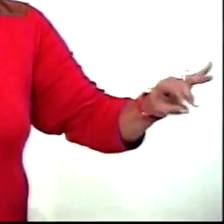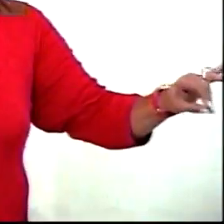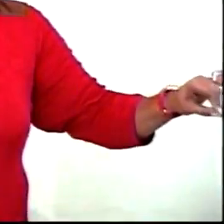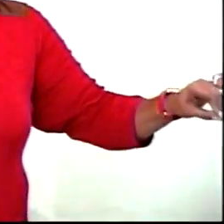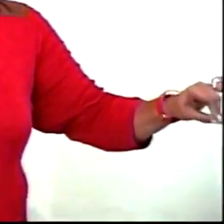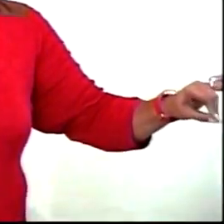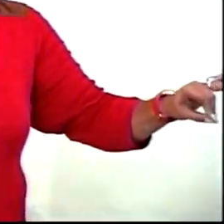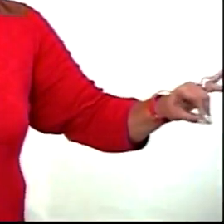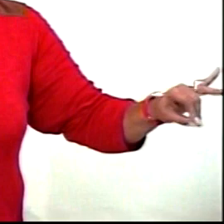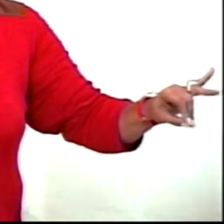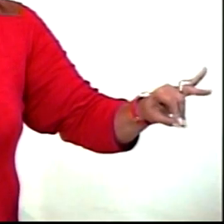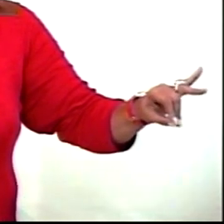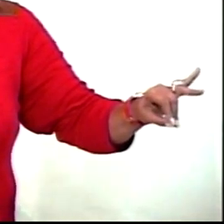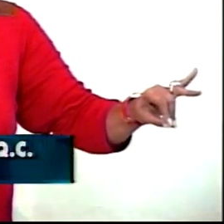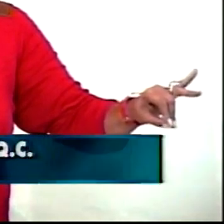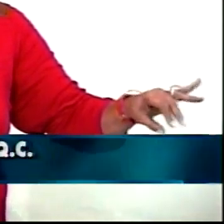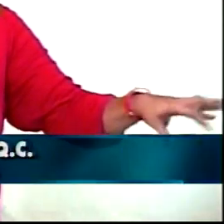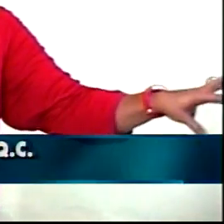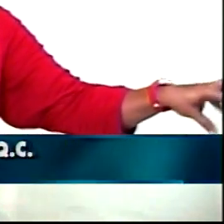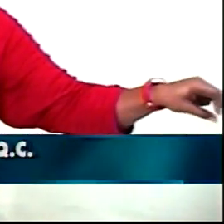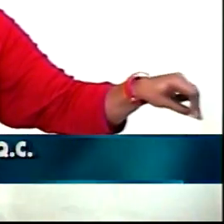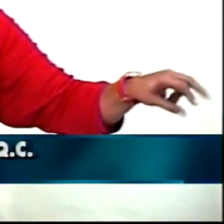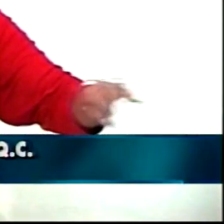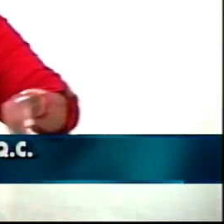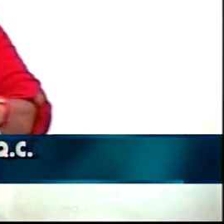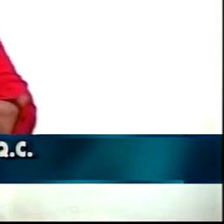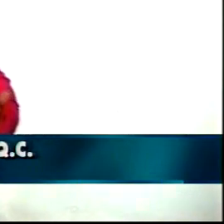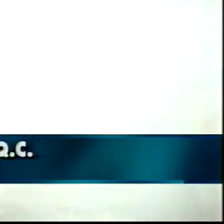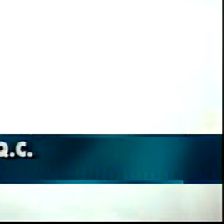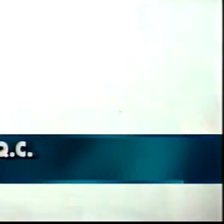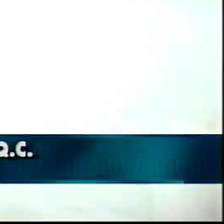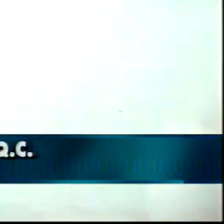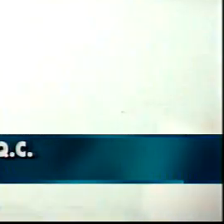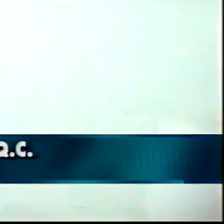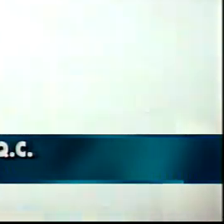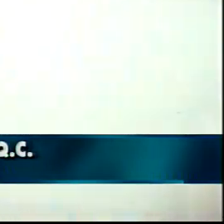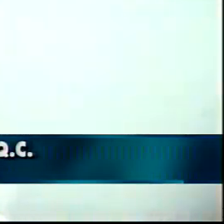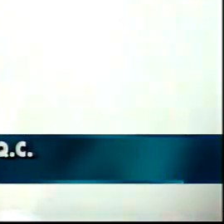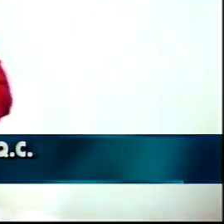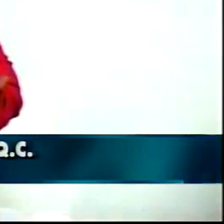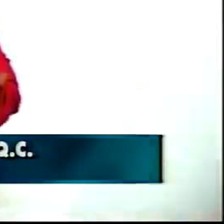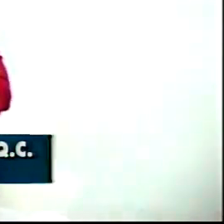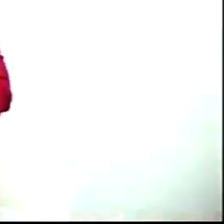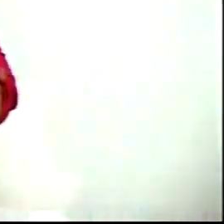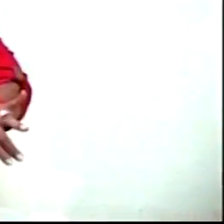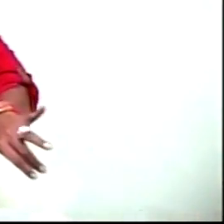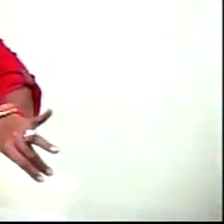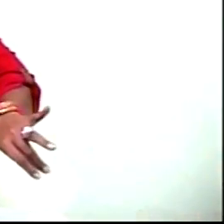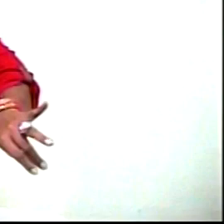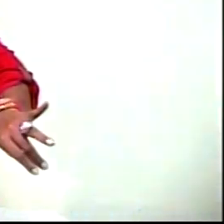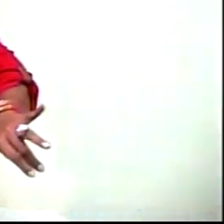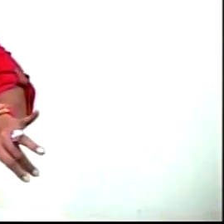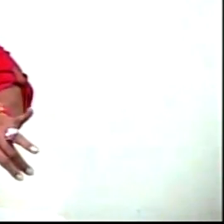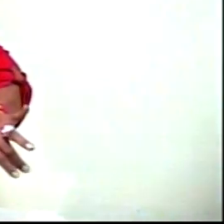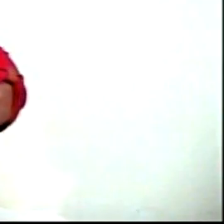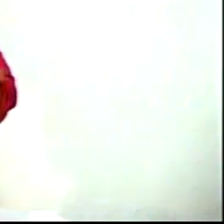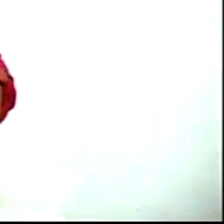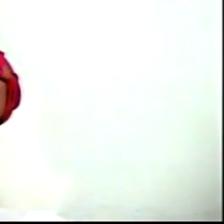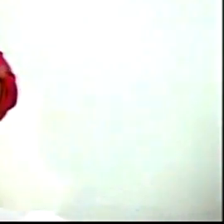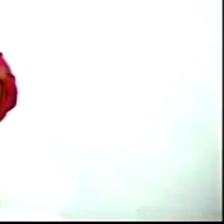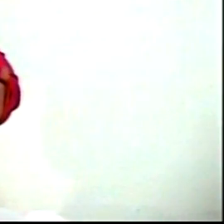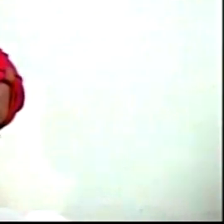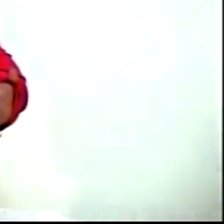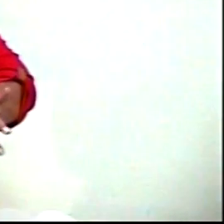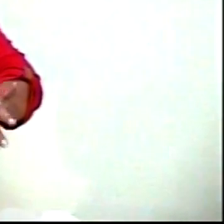And I would have thought that I would have had a response. And my executive assistant is here, and she